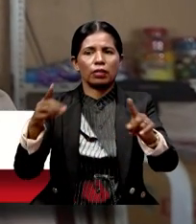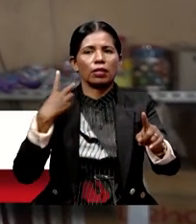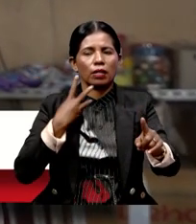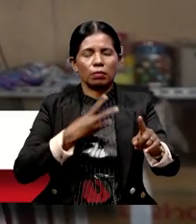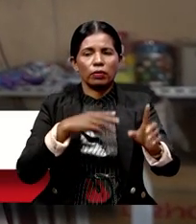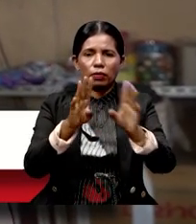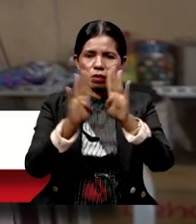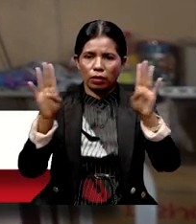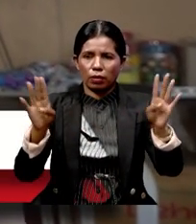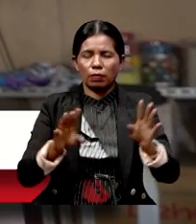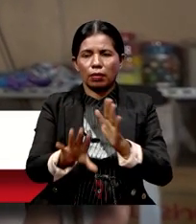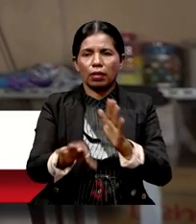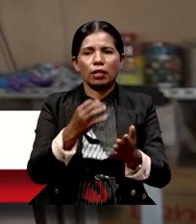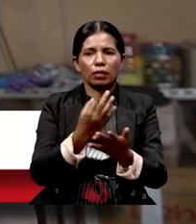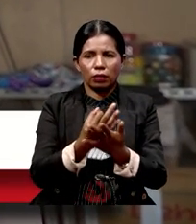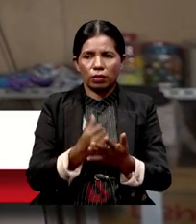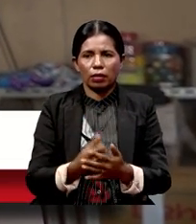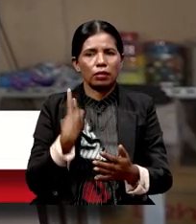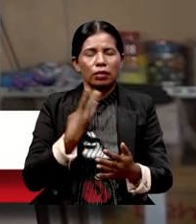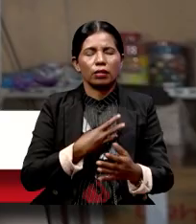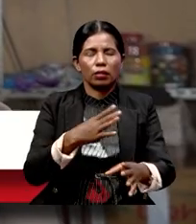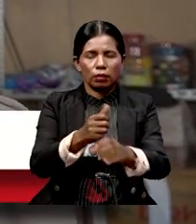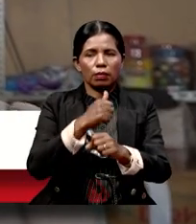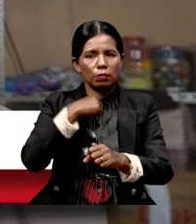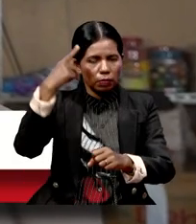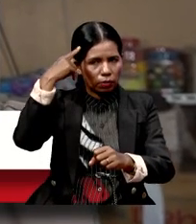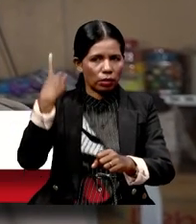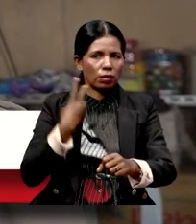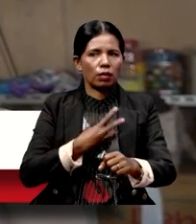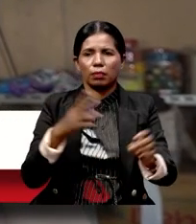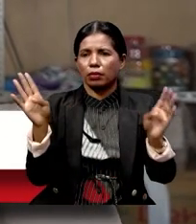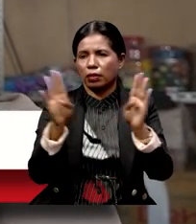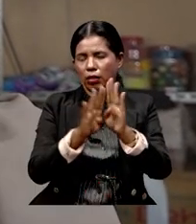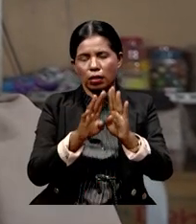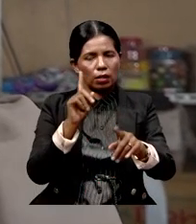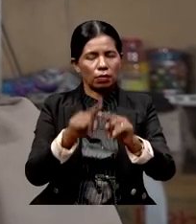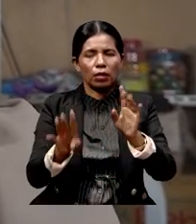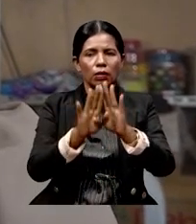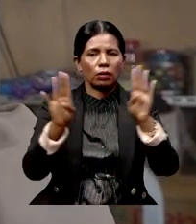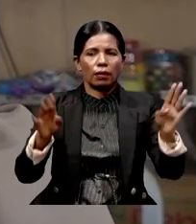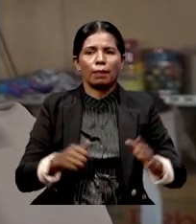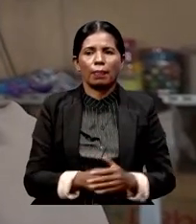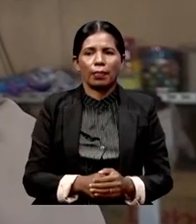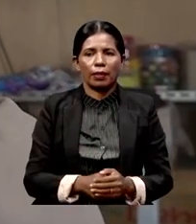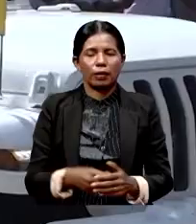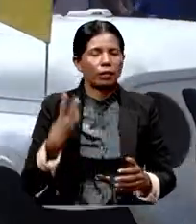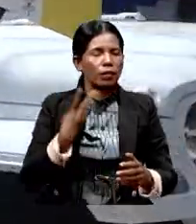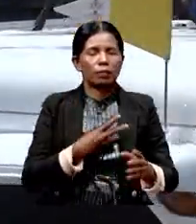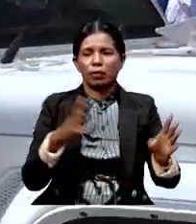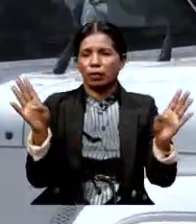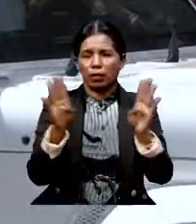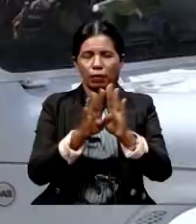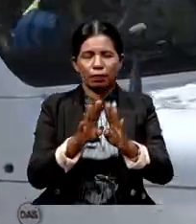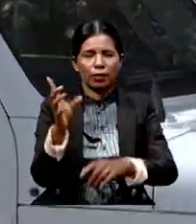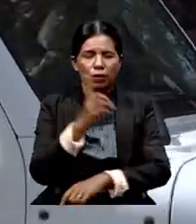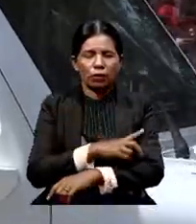loke bele hetang me be deni tesimu tini am papa be ham taka la bele loke si Almania sa me mo sam taka Toronto ne